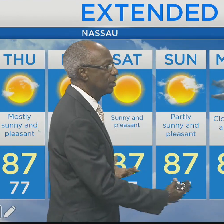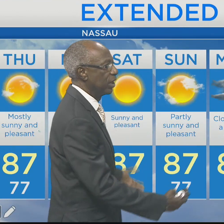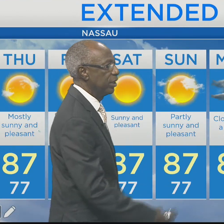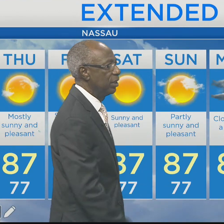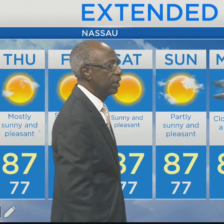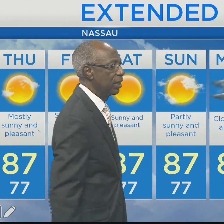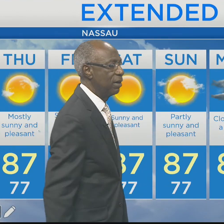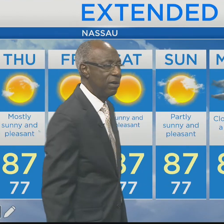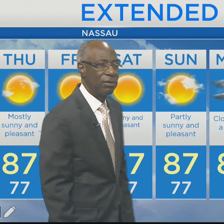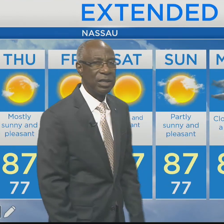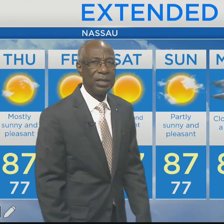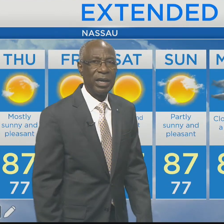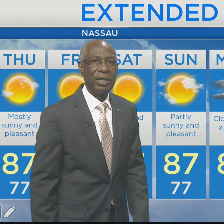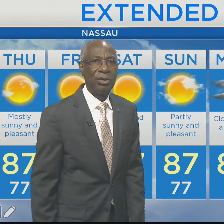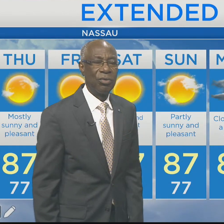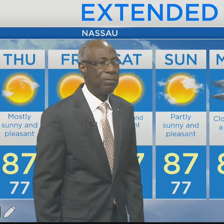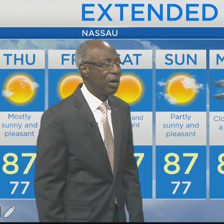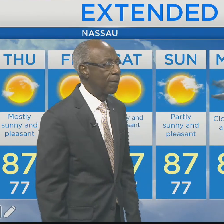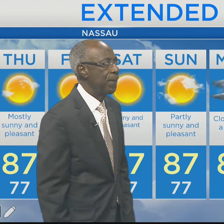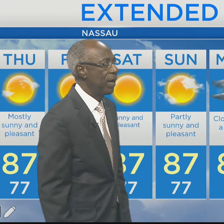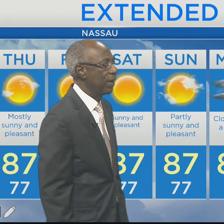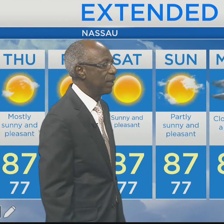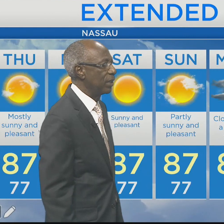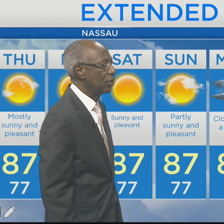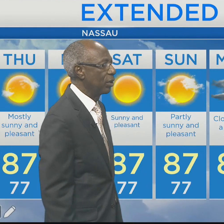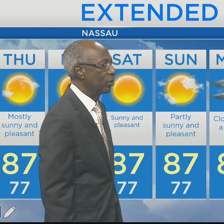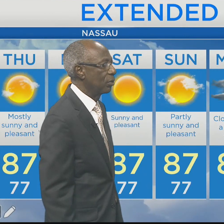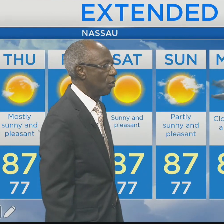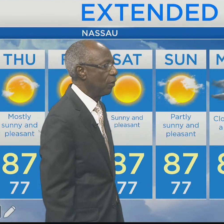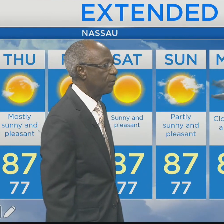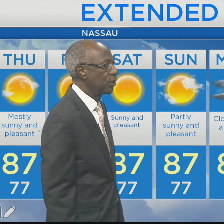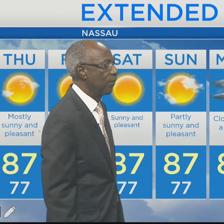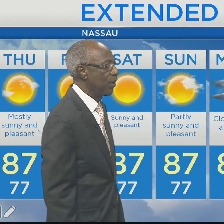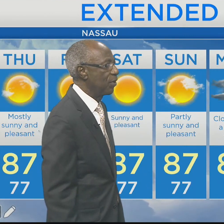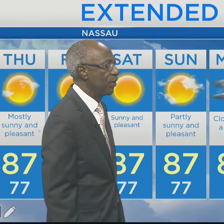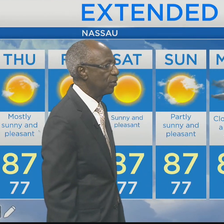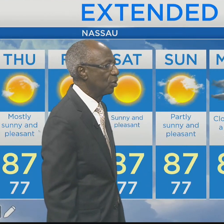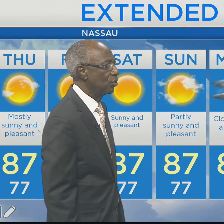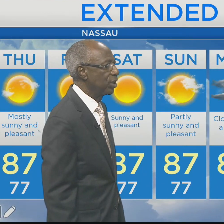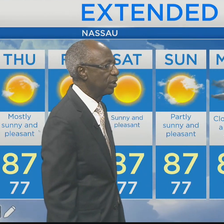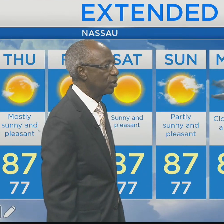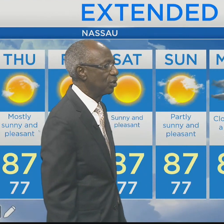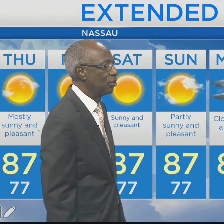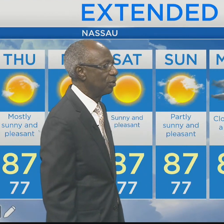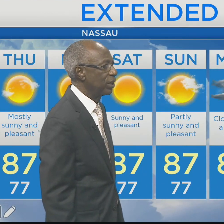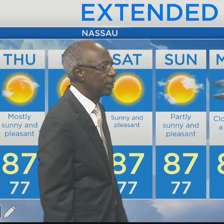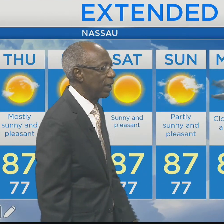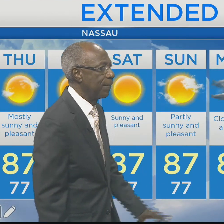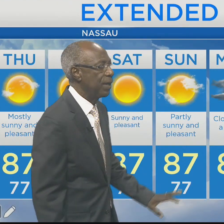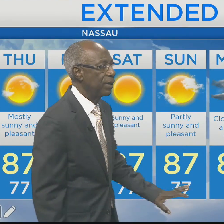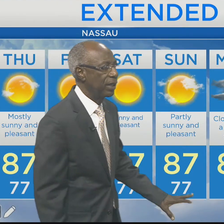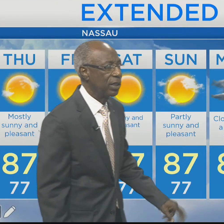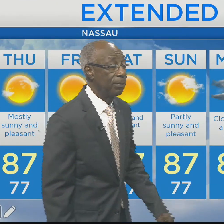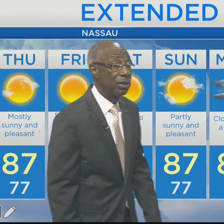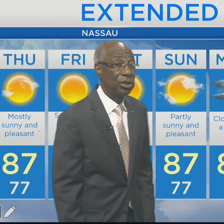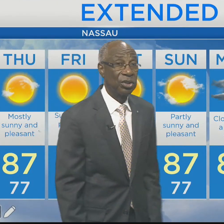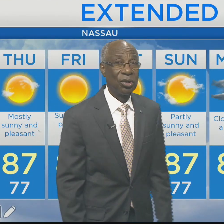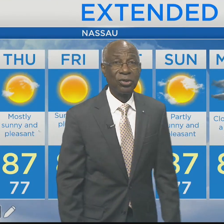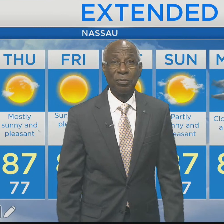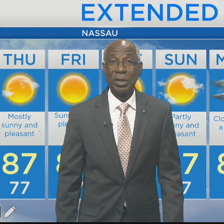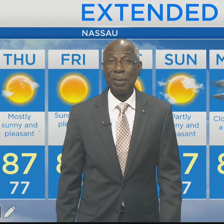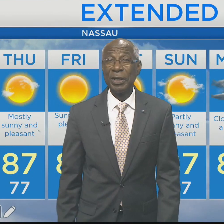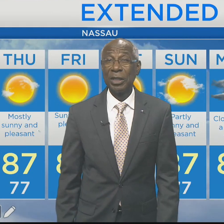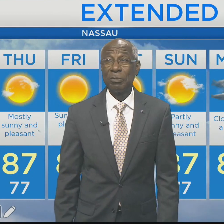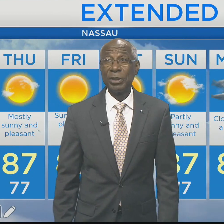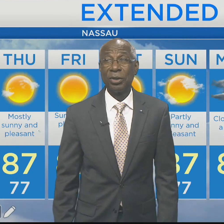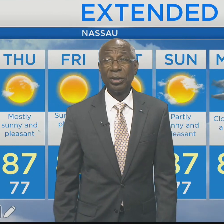temperatures starting to get near to that 90-degree mark, and that's going to call for some very, very toasty conditions during the daytime. Nighttime conditions